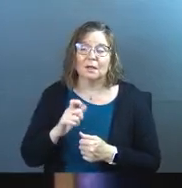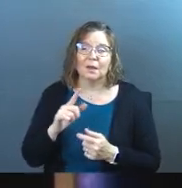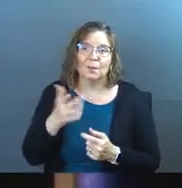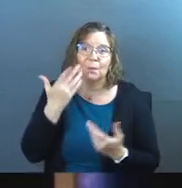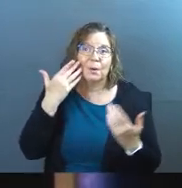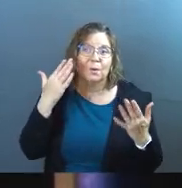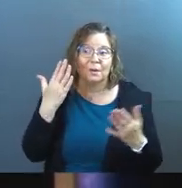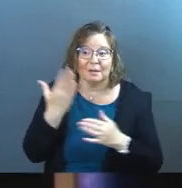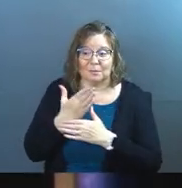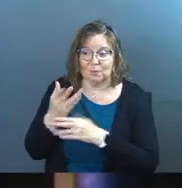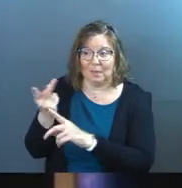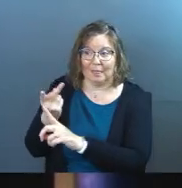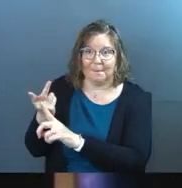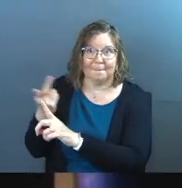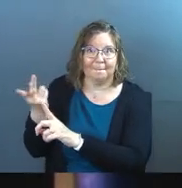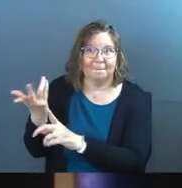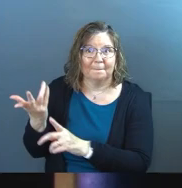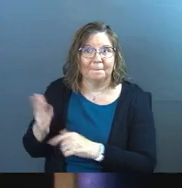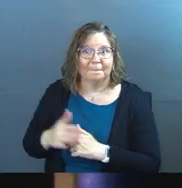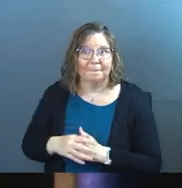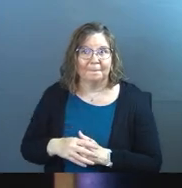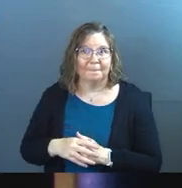And we don't know. It's between them.